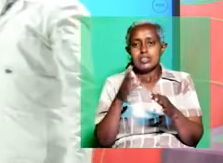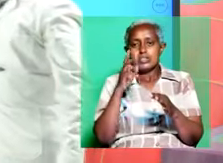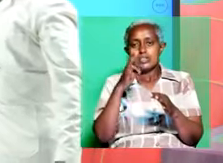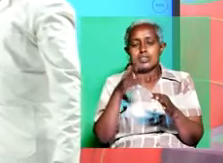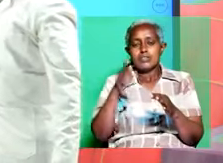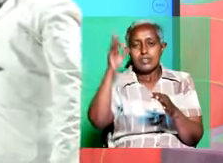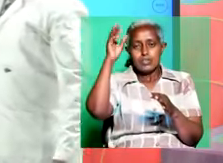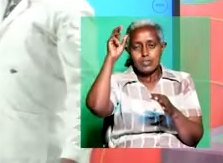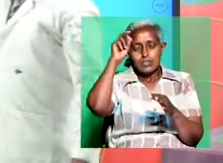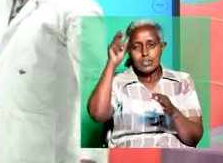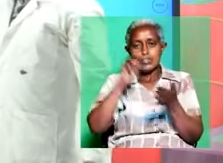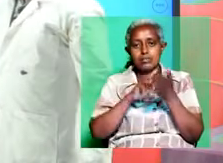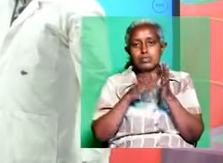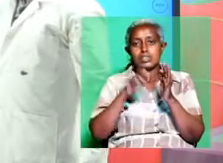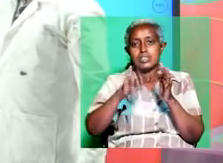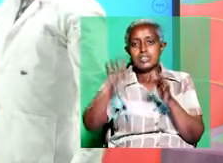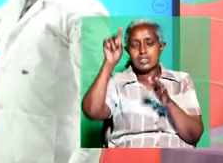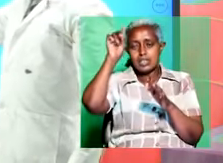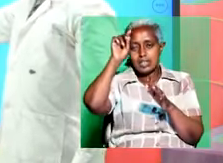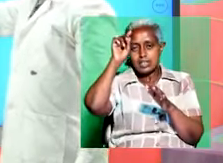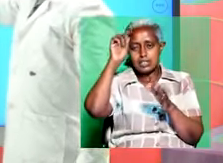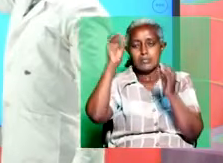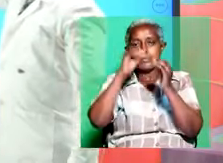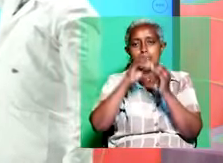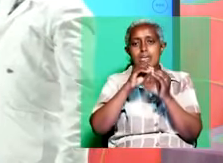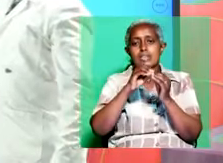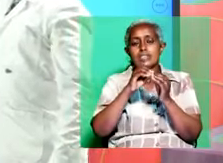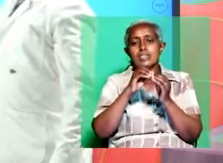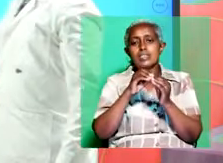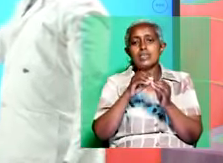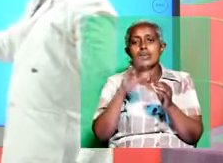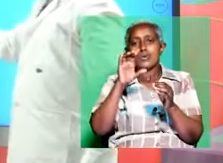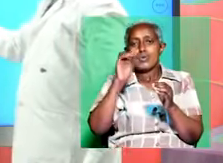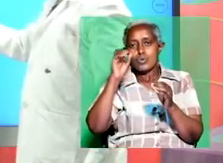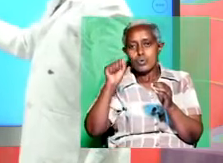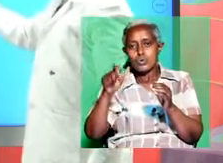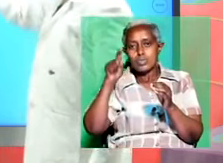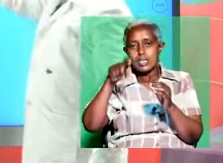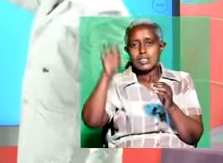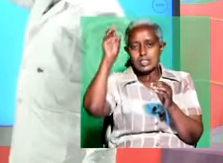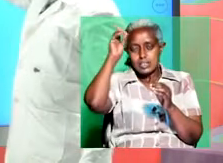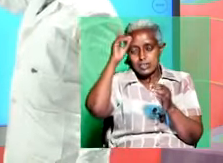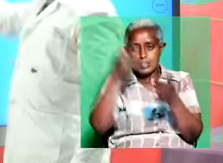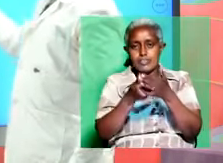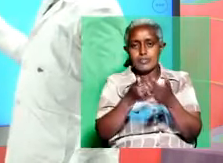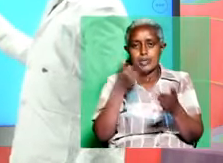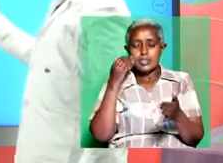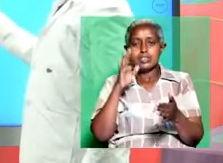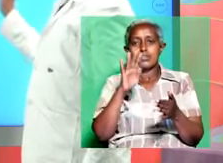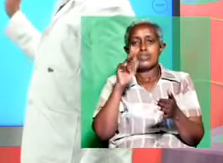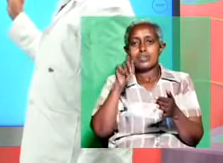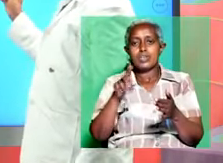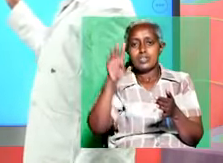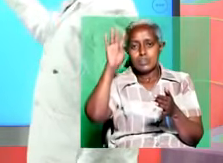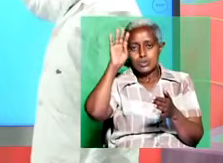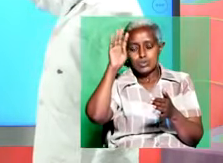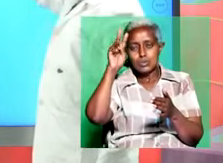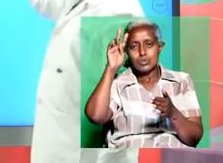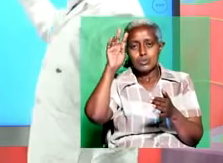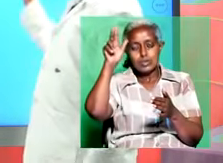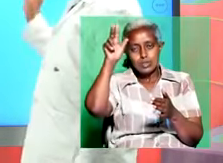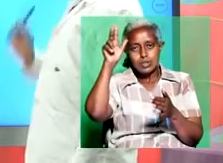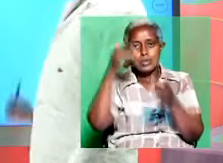means it is e raised to x derivative plus cos x derivative minus 4x cubed derivative